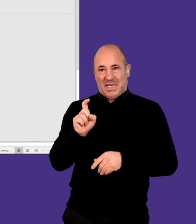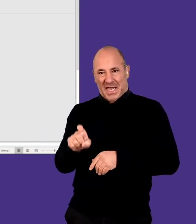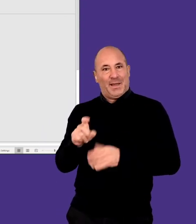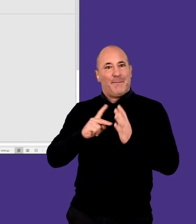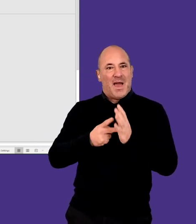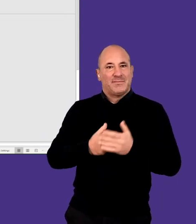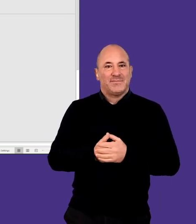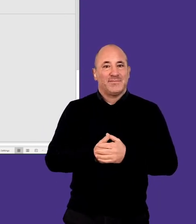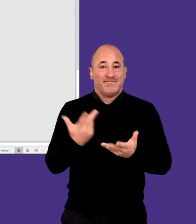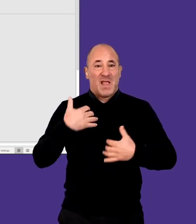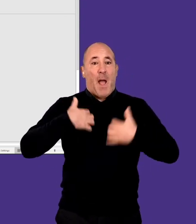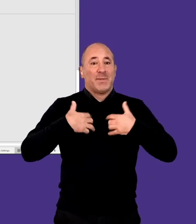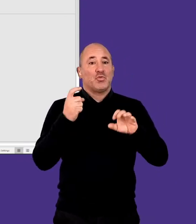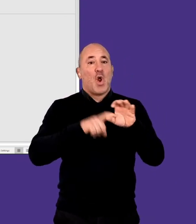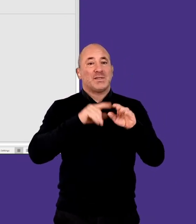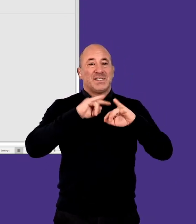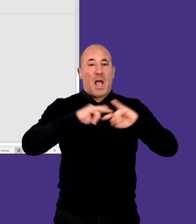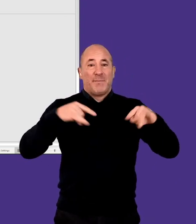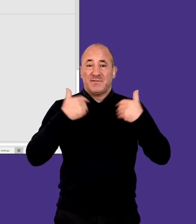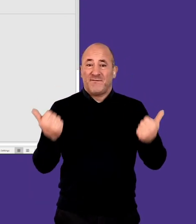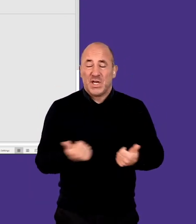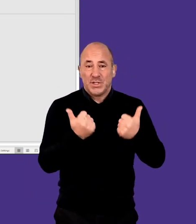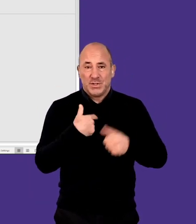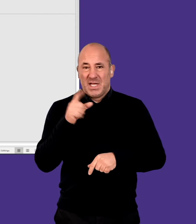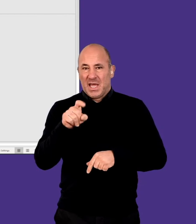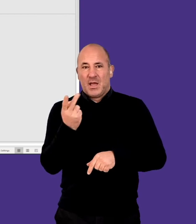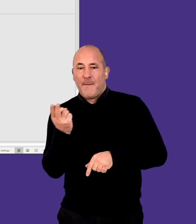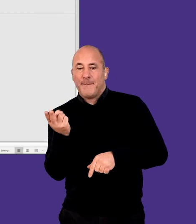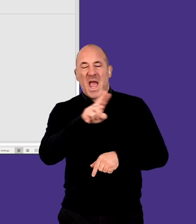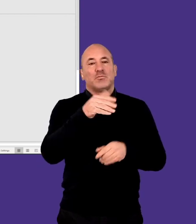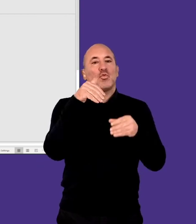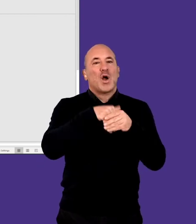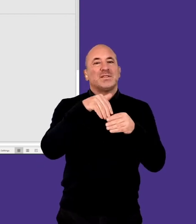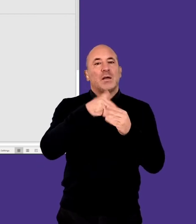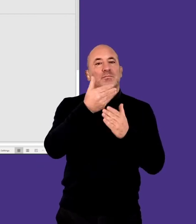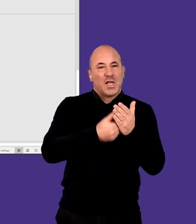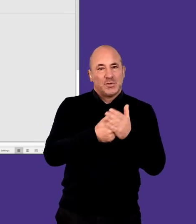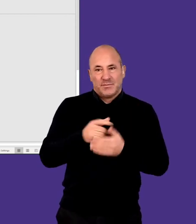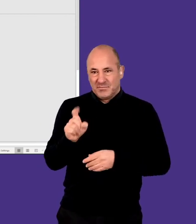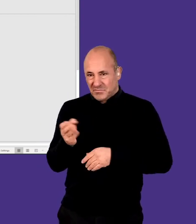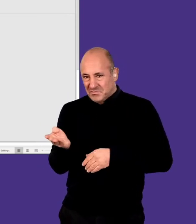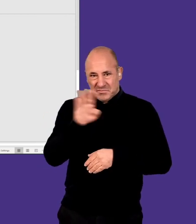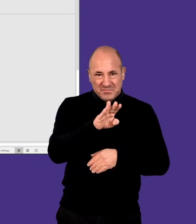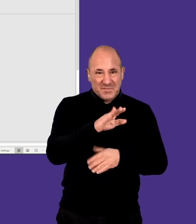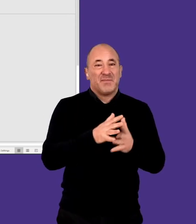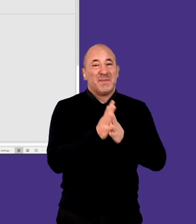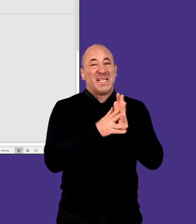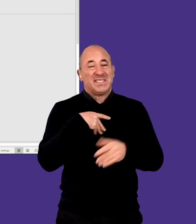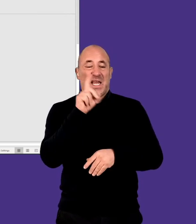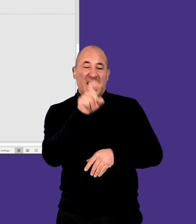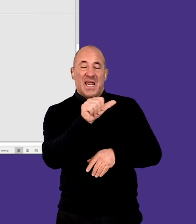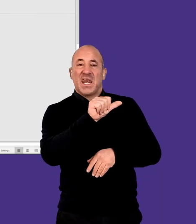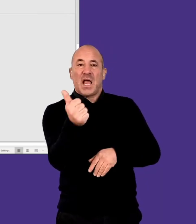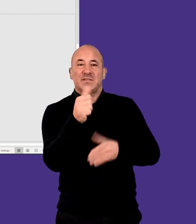So now we've completed the ambition and quality template, we're going to click return to contents, where we can select